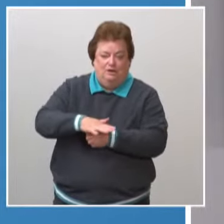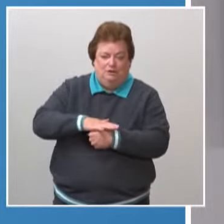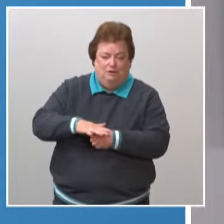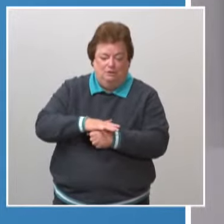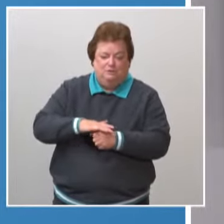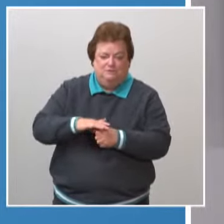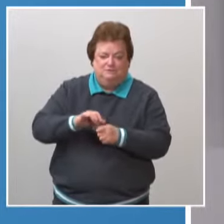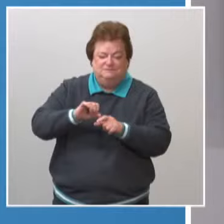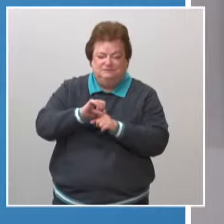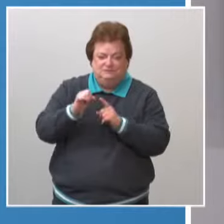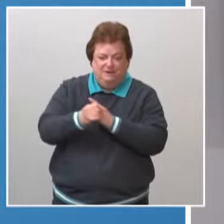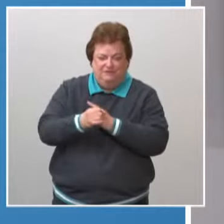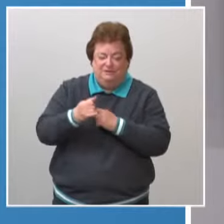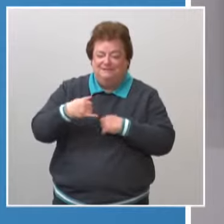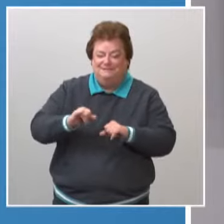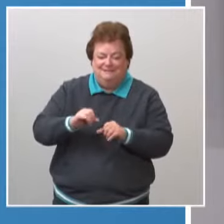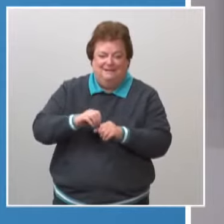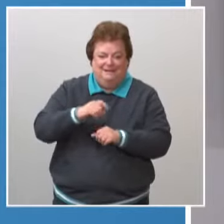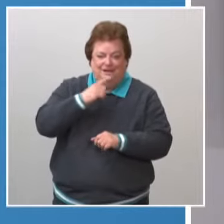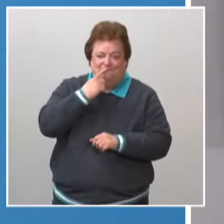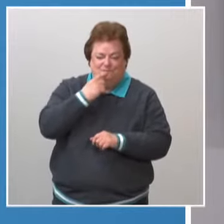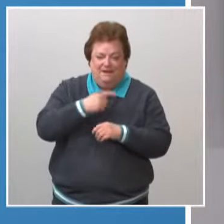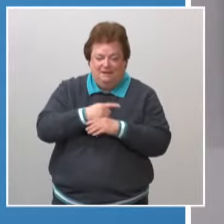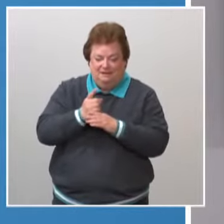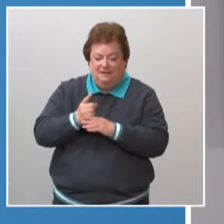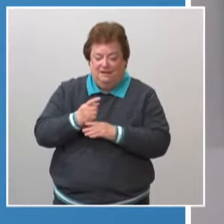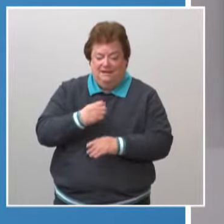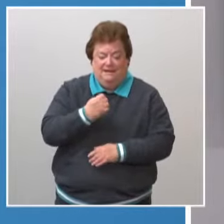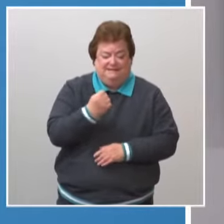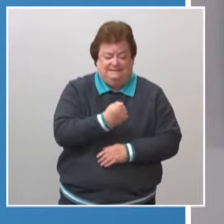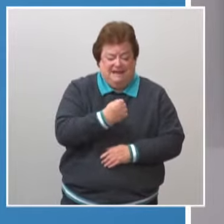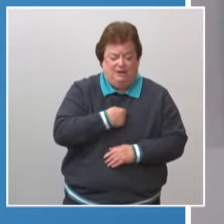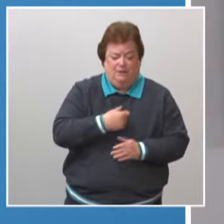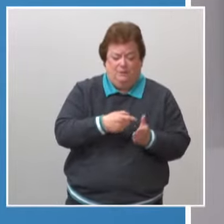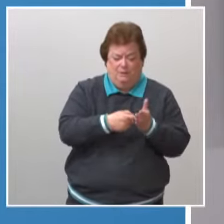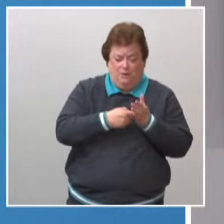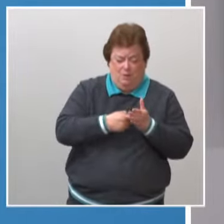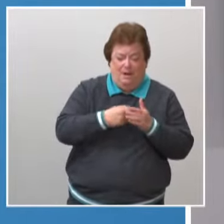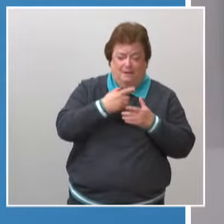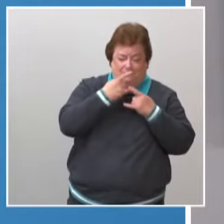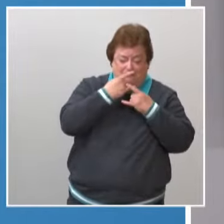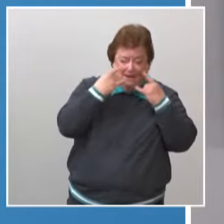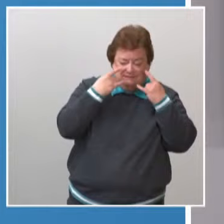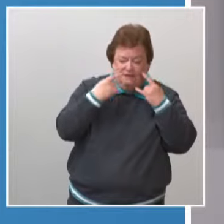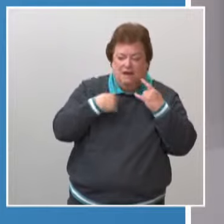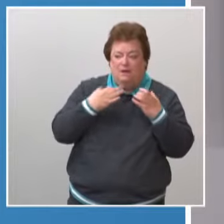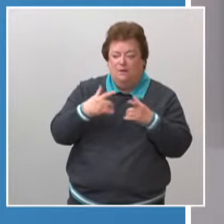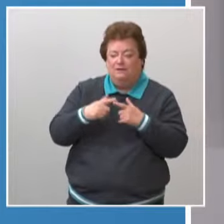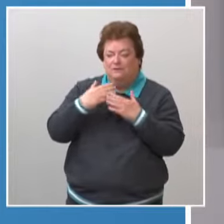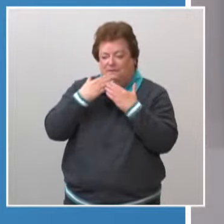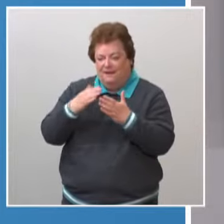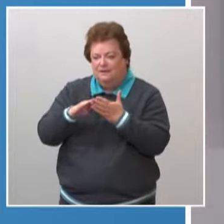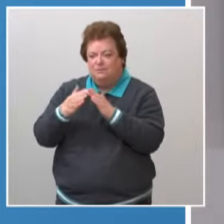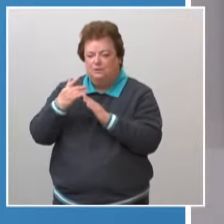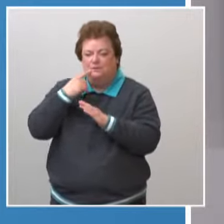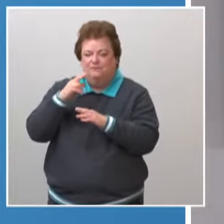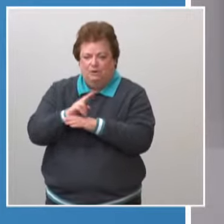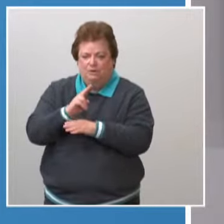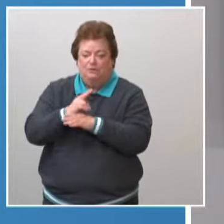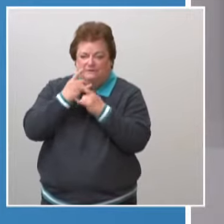red. The mask requirement went into effect Saturday, and I want to thank our community for masking up to help reduce